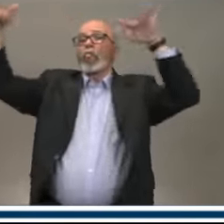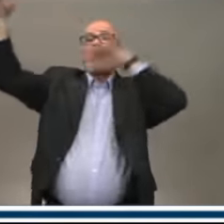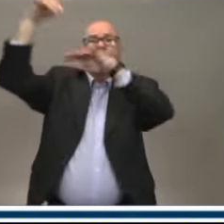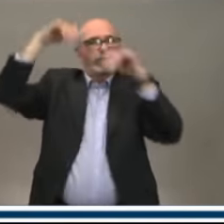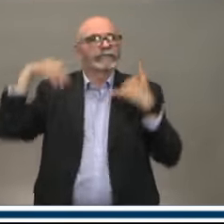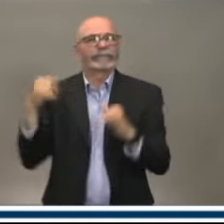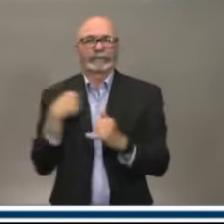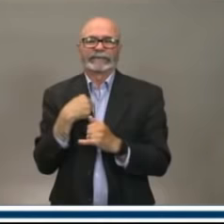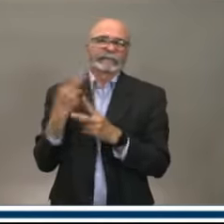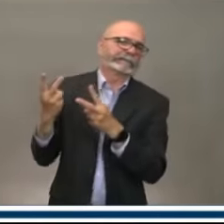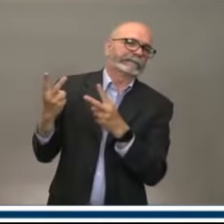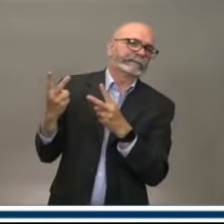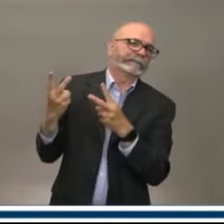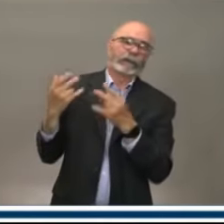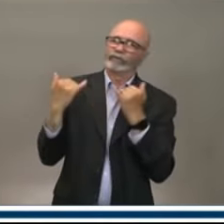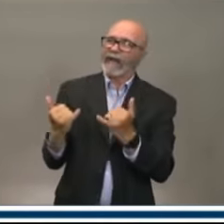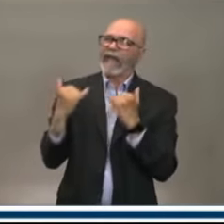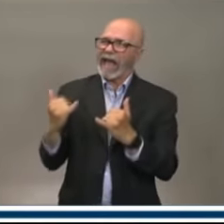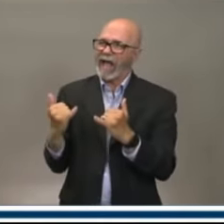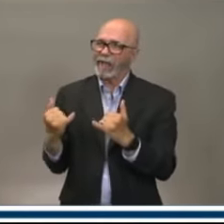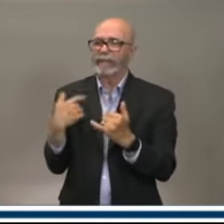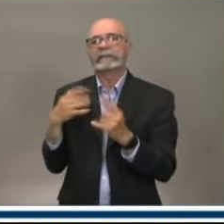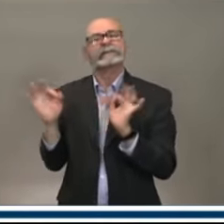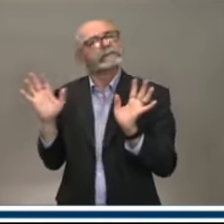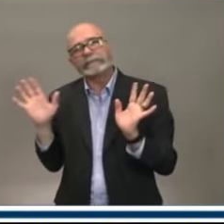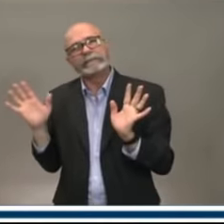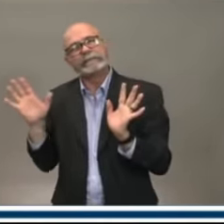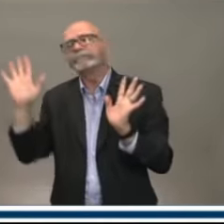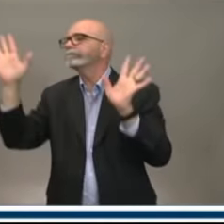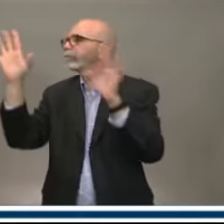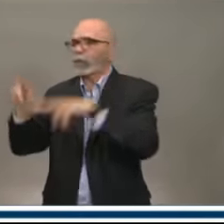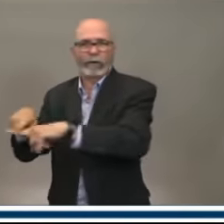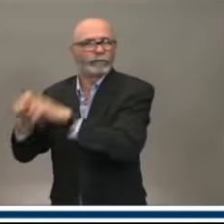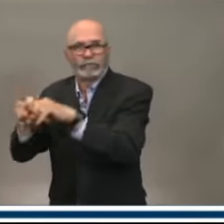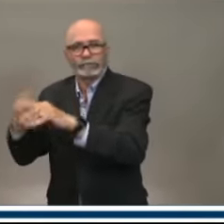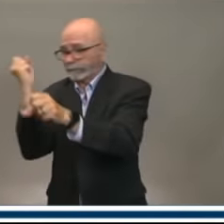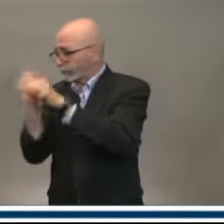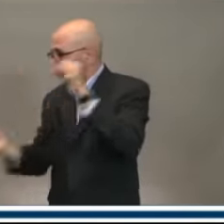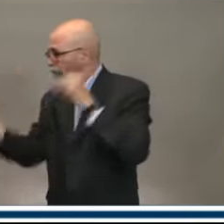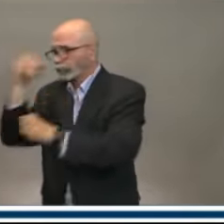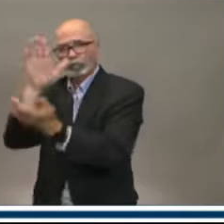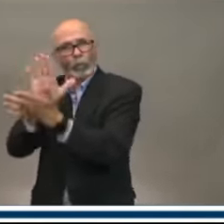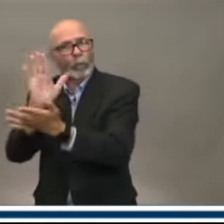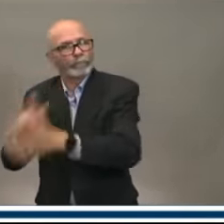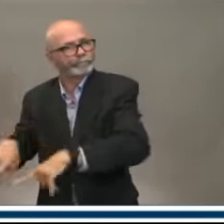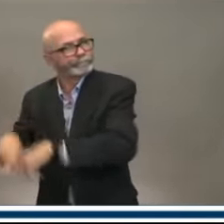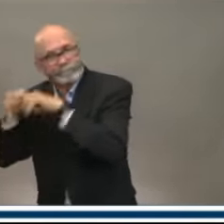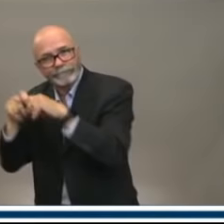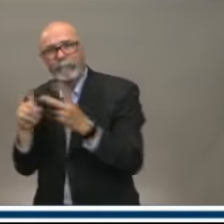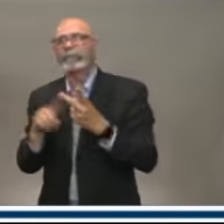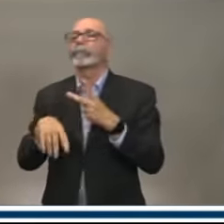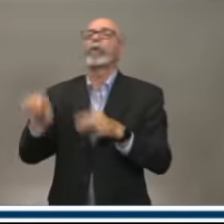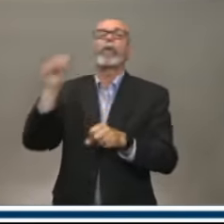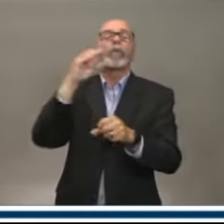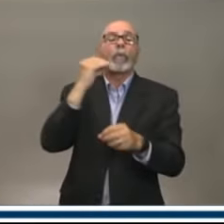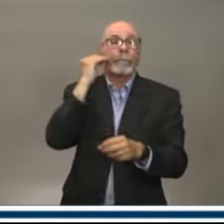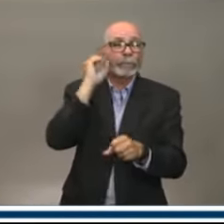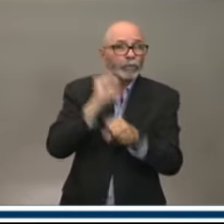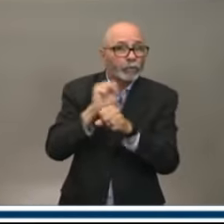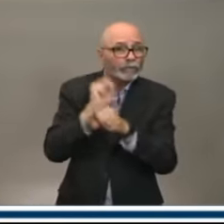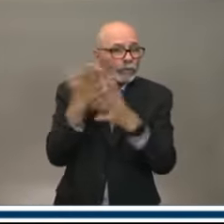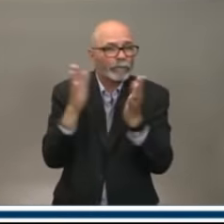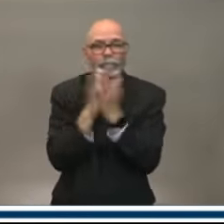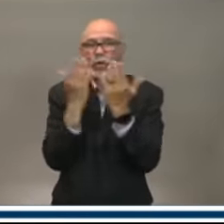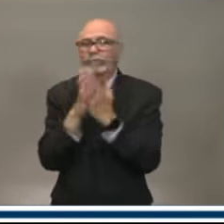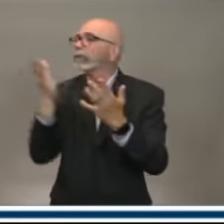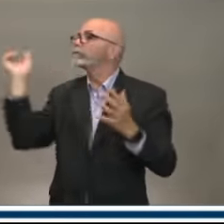actually won't go back in until next year, even though workbooks will still be sent home up until the 5th of June.